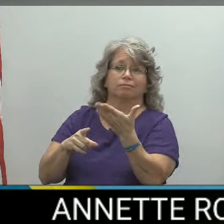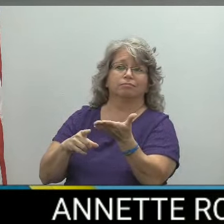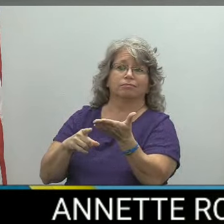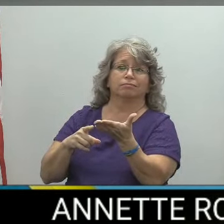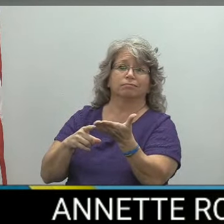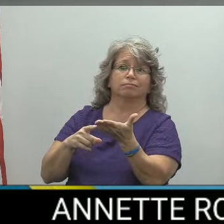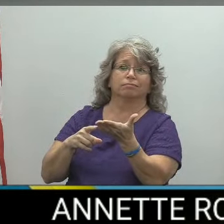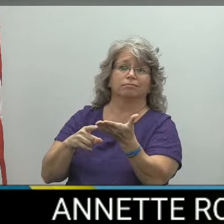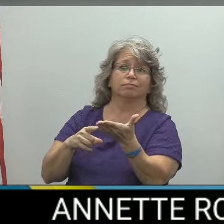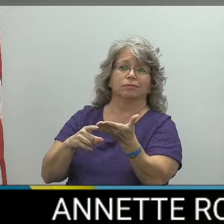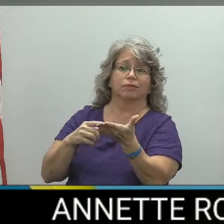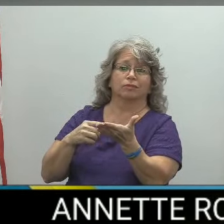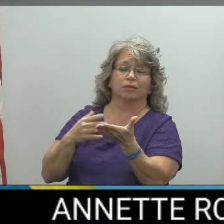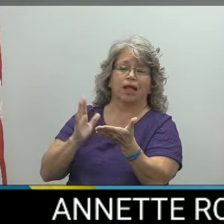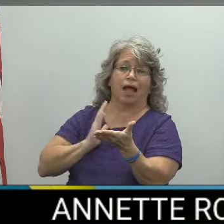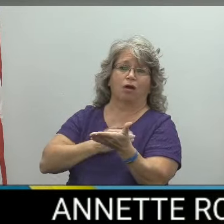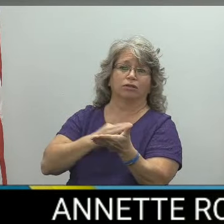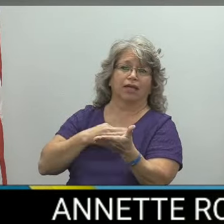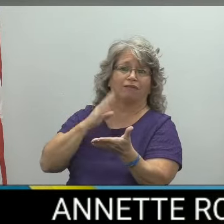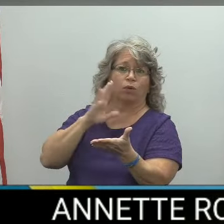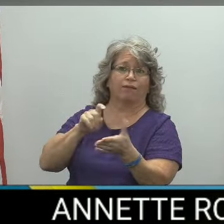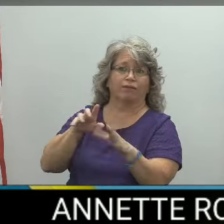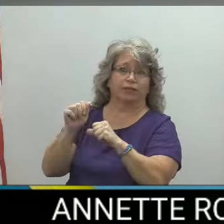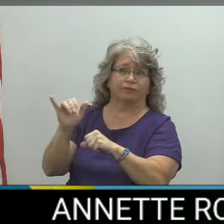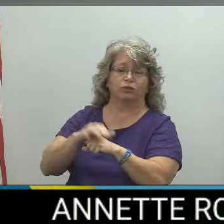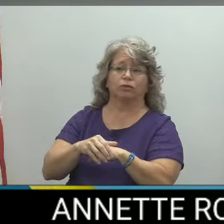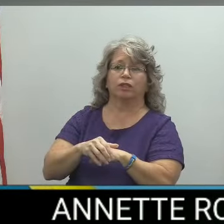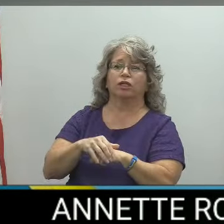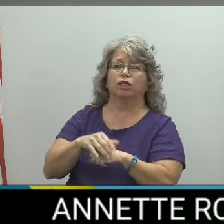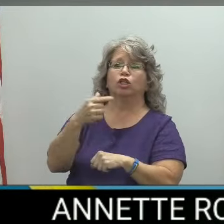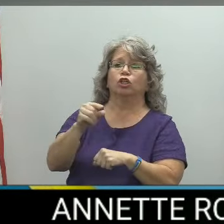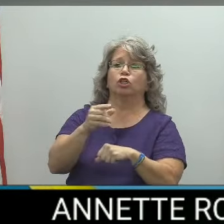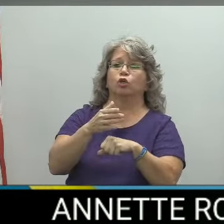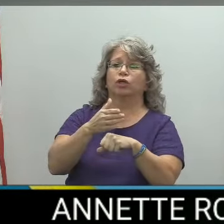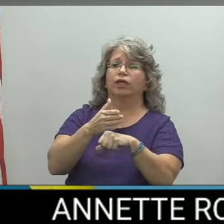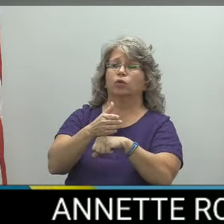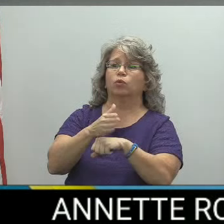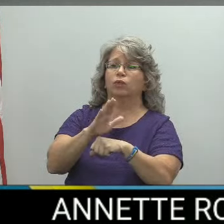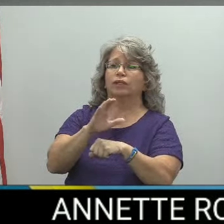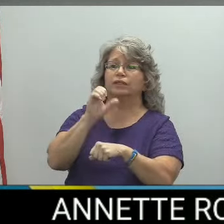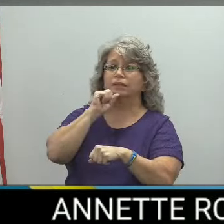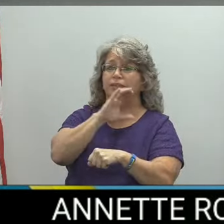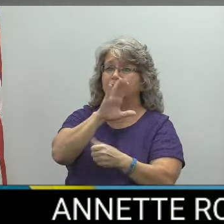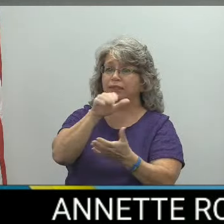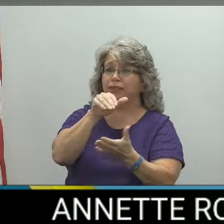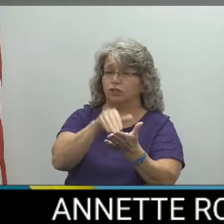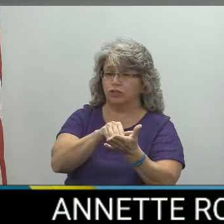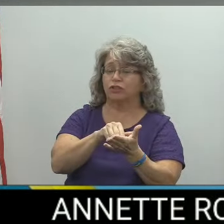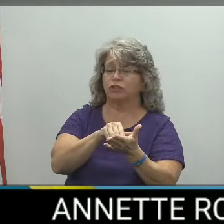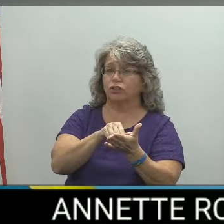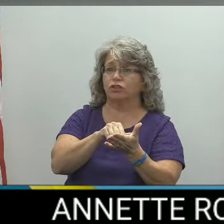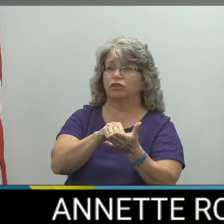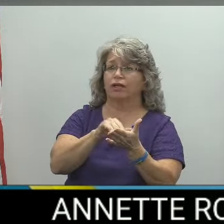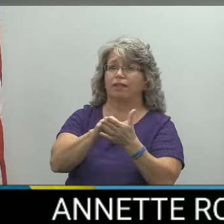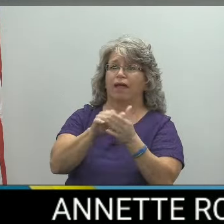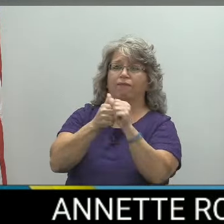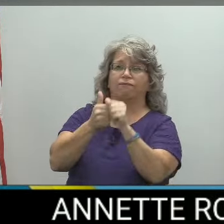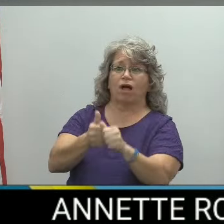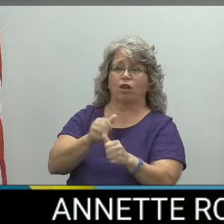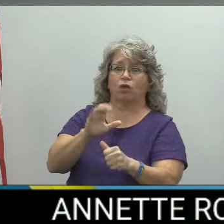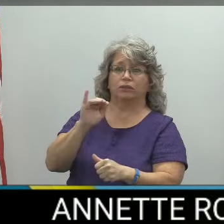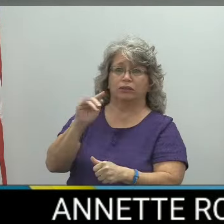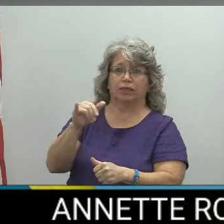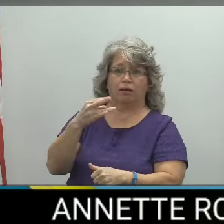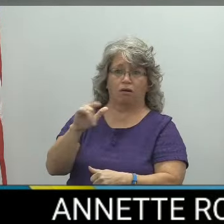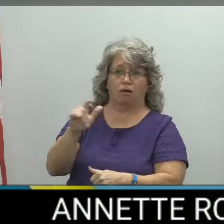that opens at 8 in the morning. It's 8 to 5. And so if you see City Hall closing for some reason because of the inclement weather, the